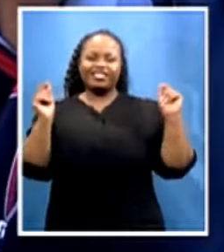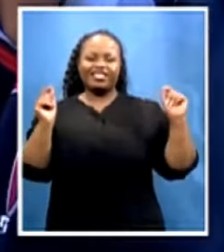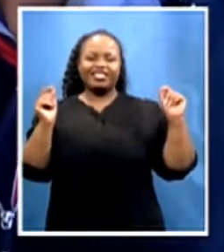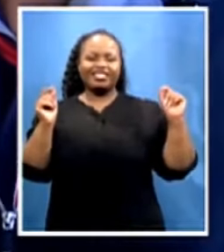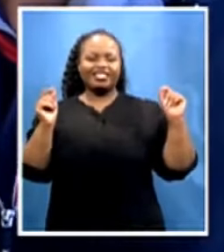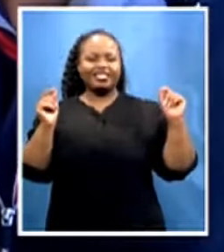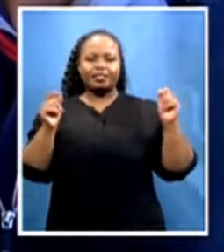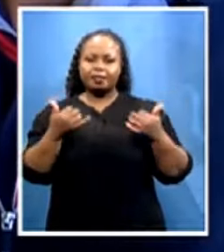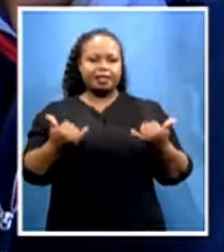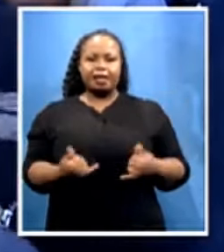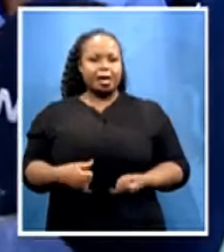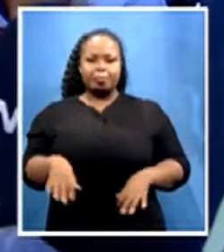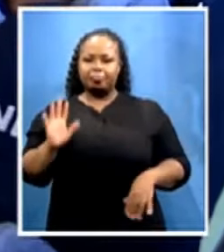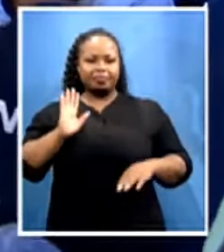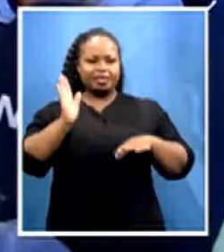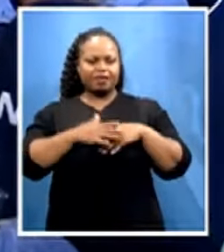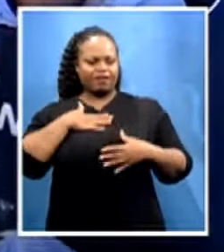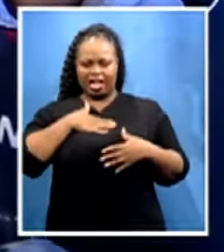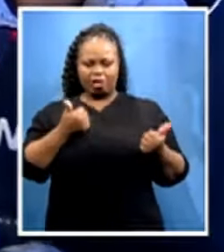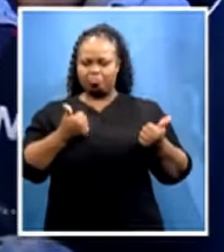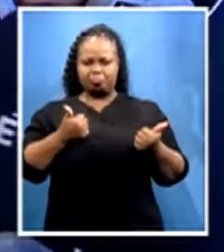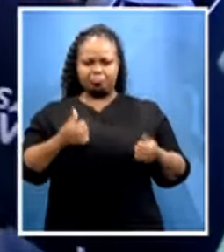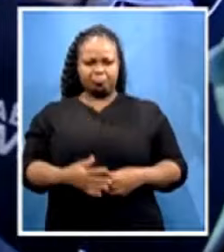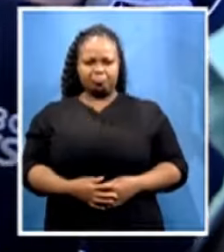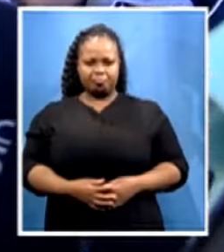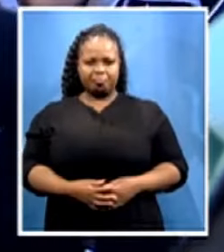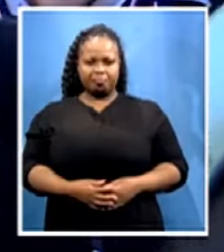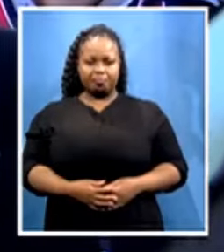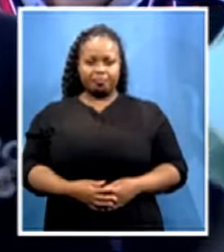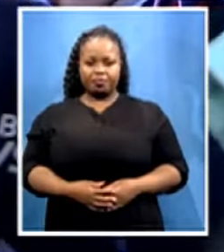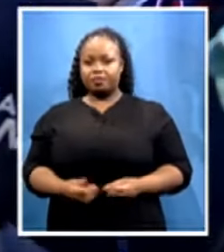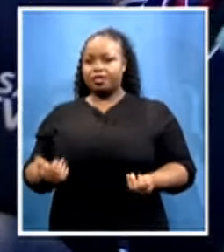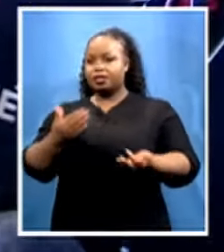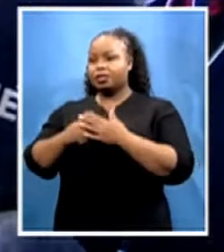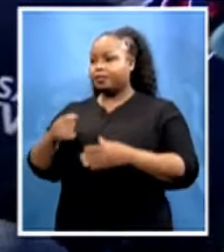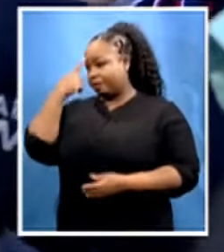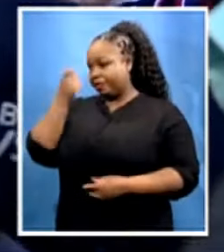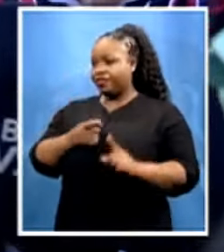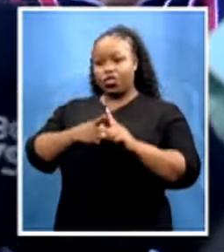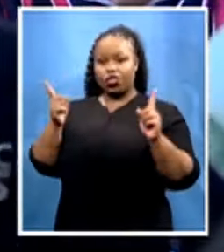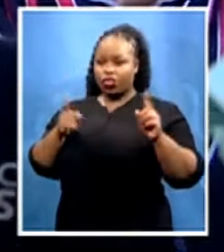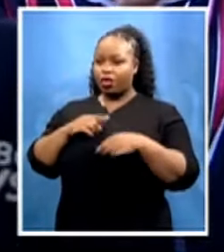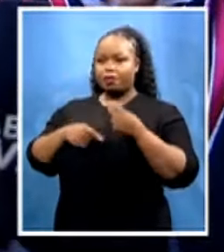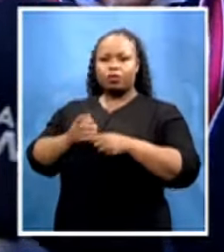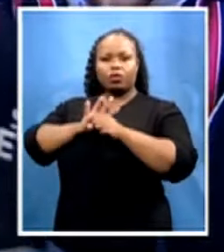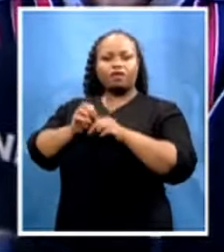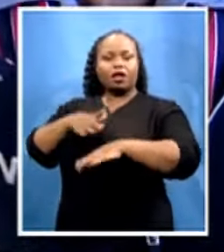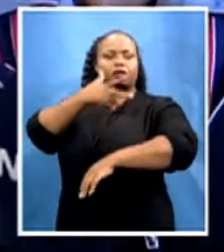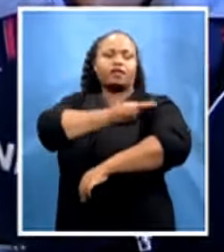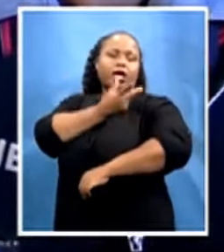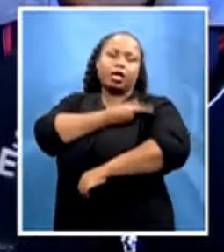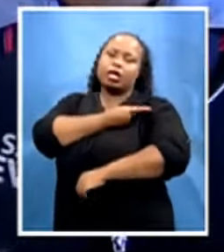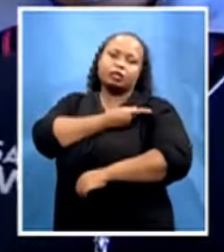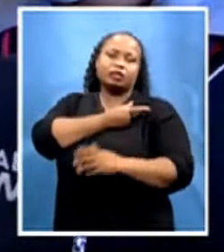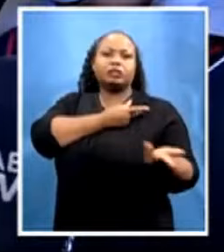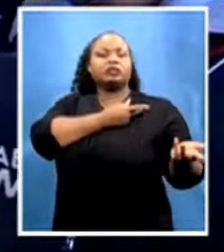feel so far. Those conspiracy theories about COVID-19, I mean the vaccine rather, obviously